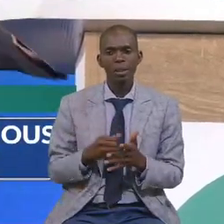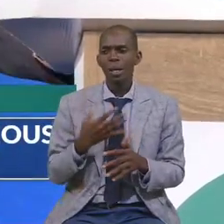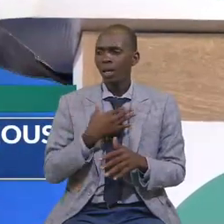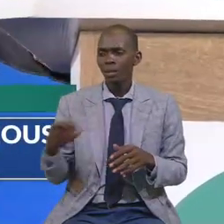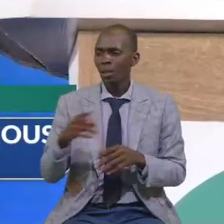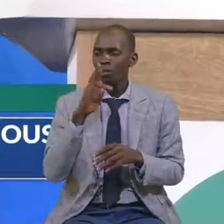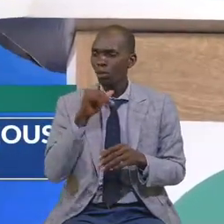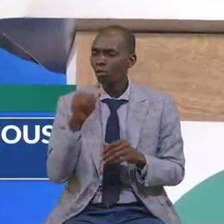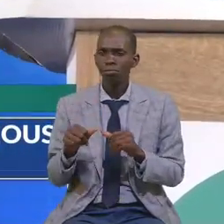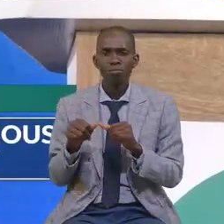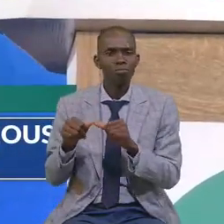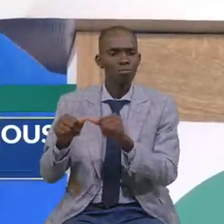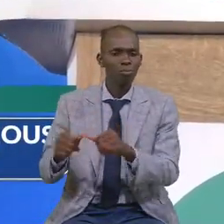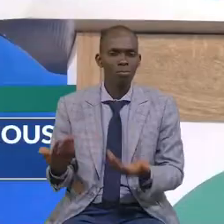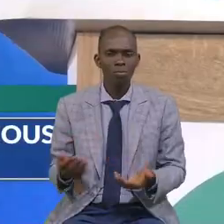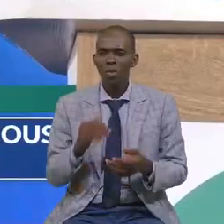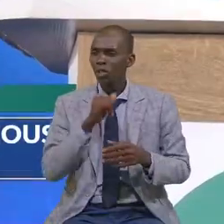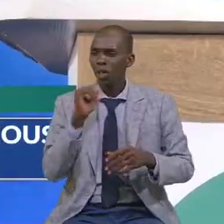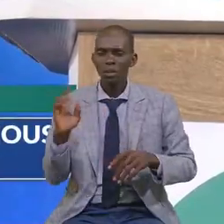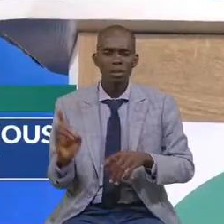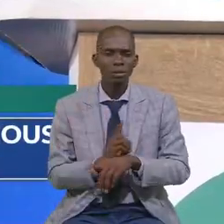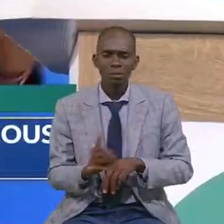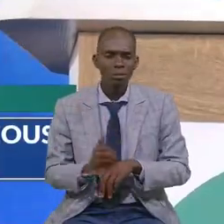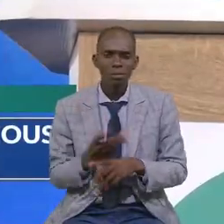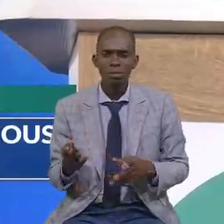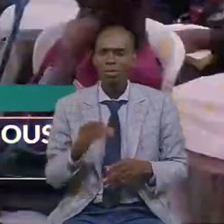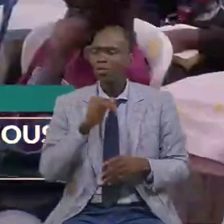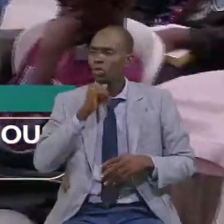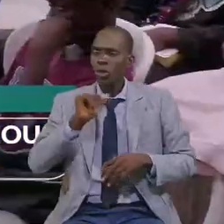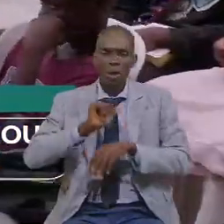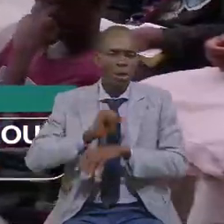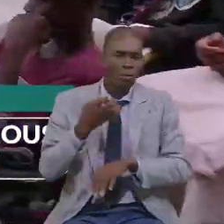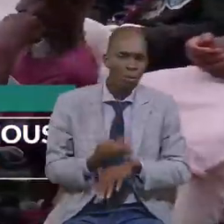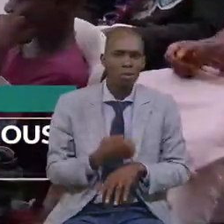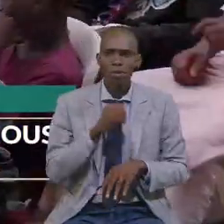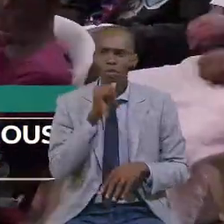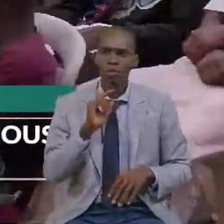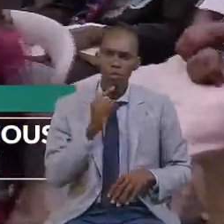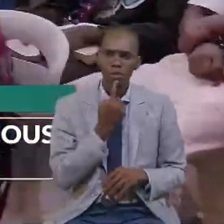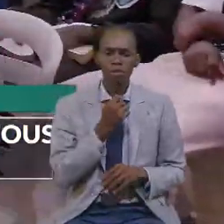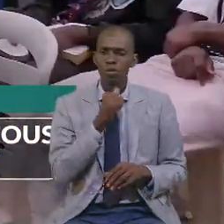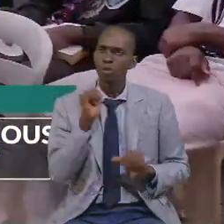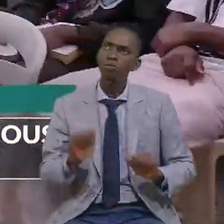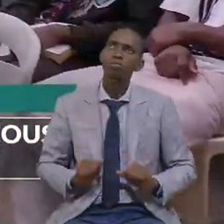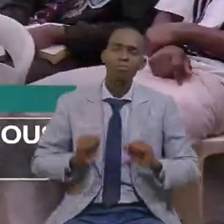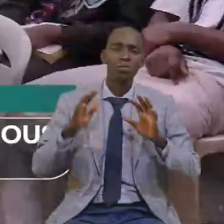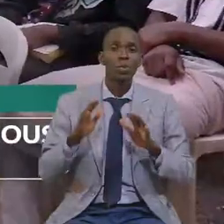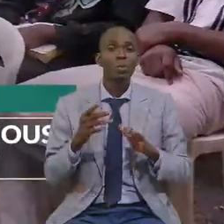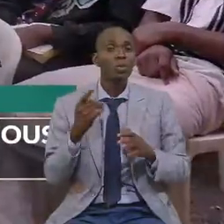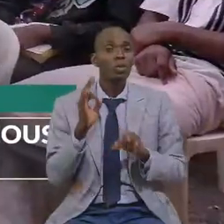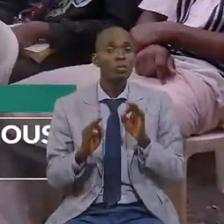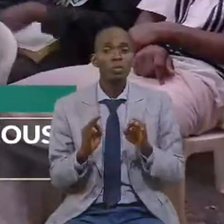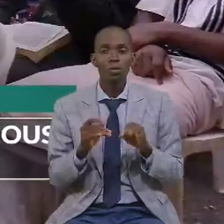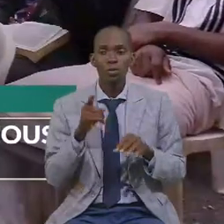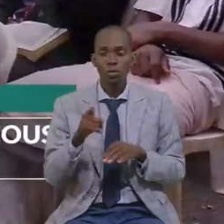not disciplined. They are not diligent. They do not pursue whatever they have started